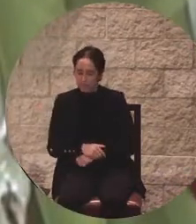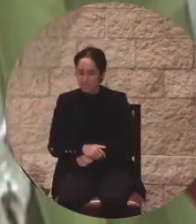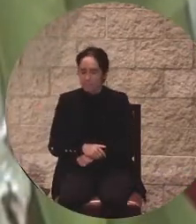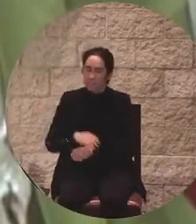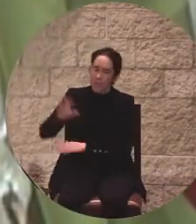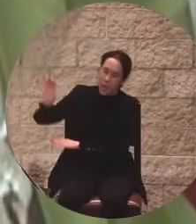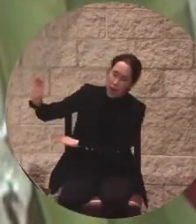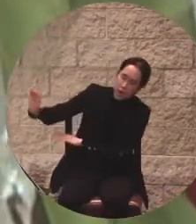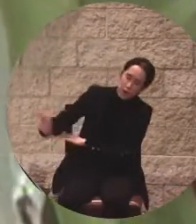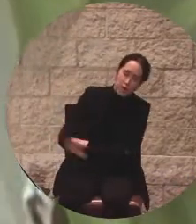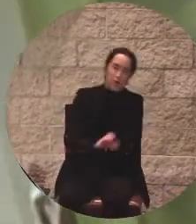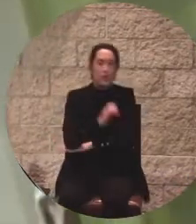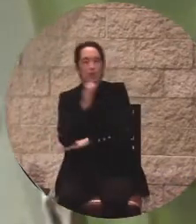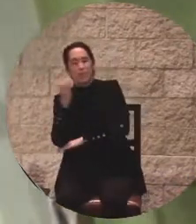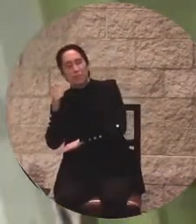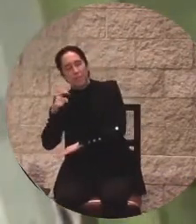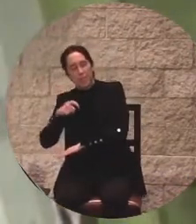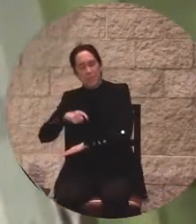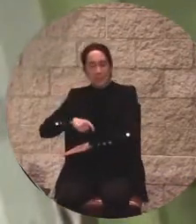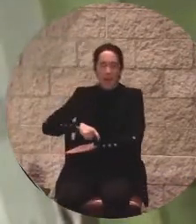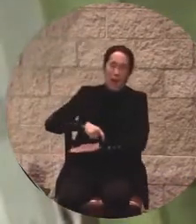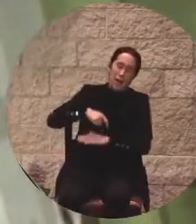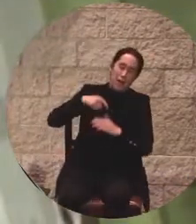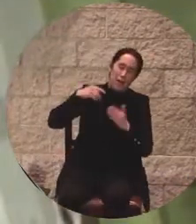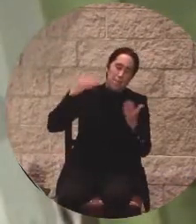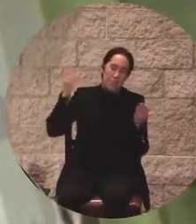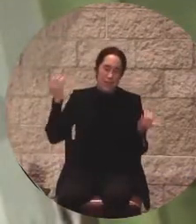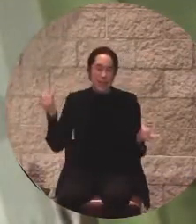Christmas time is